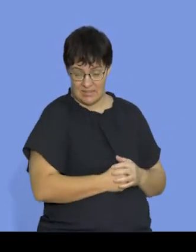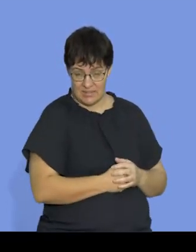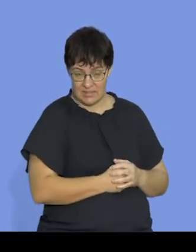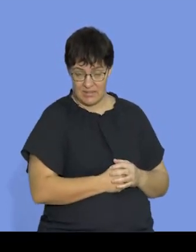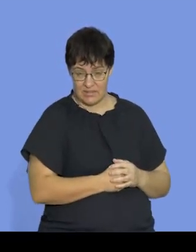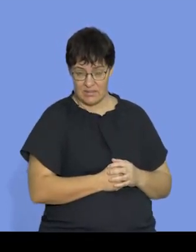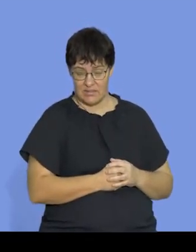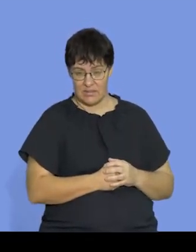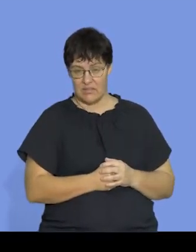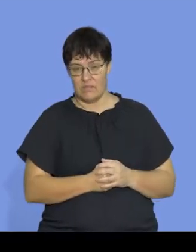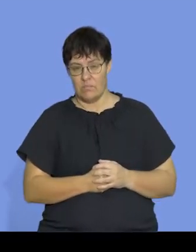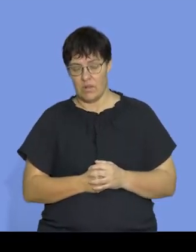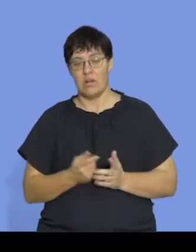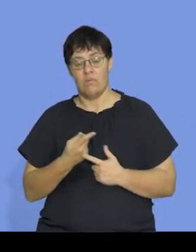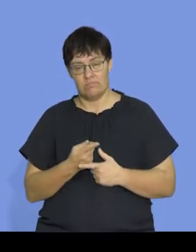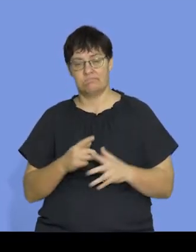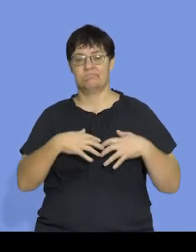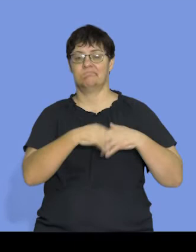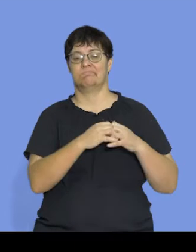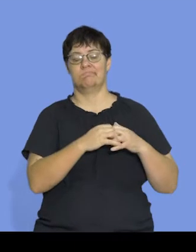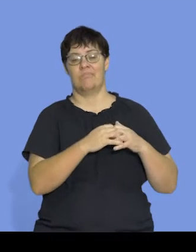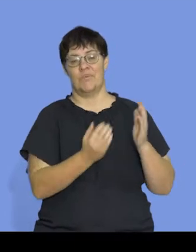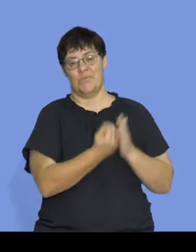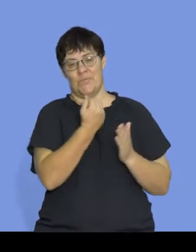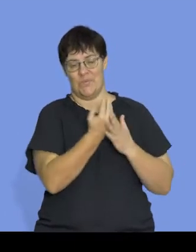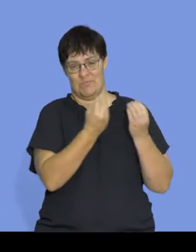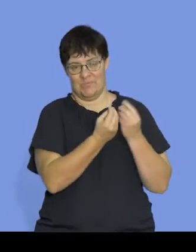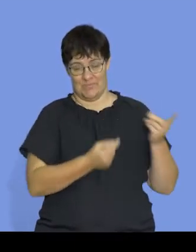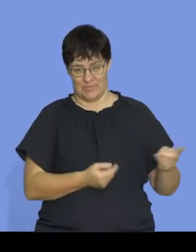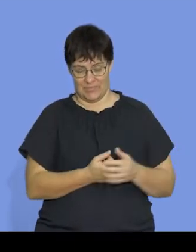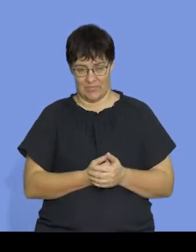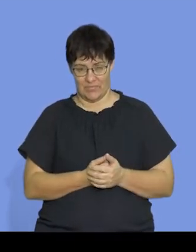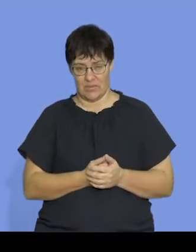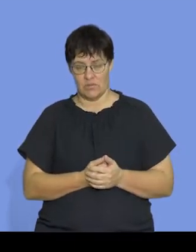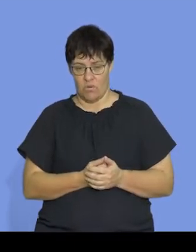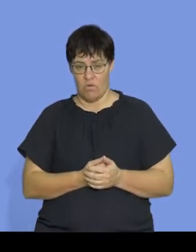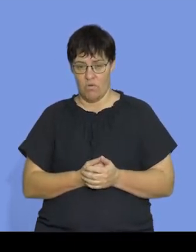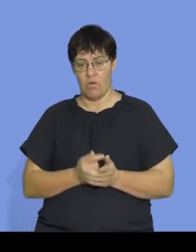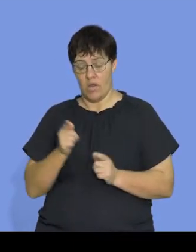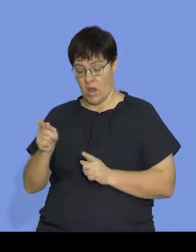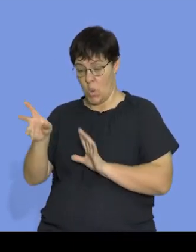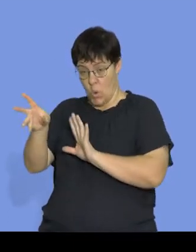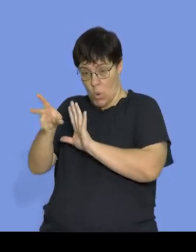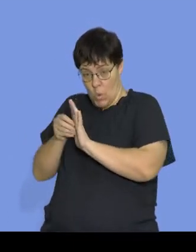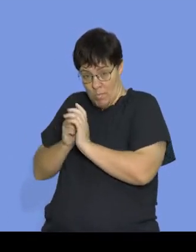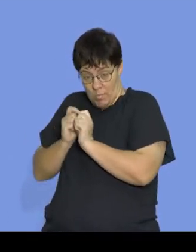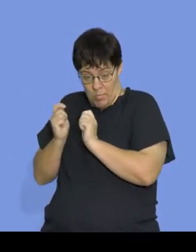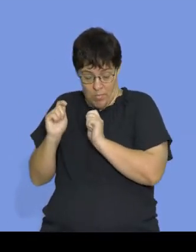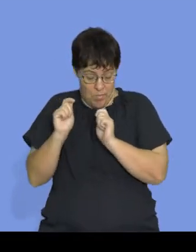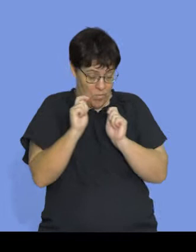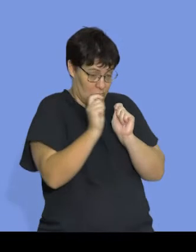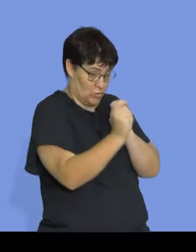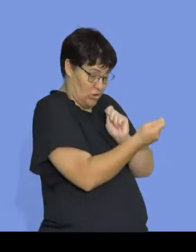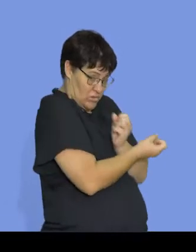to the formation of new bonds. So there is a change in energy in a reaction when reactants